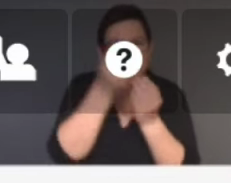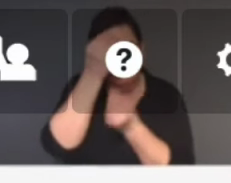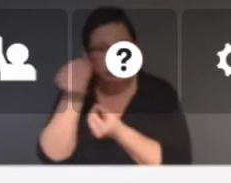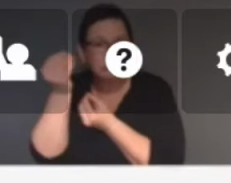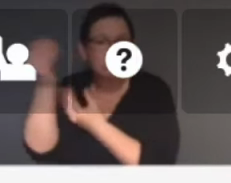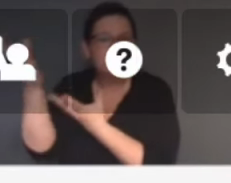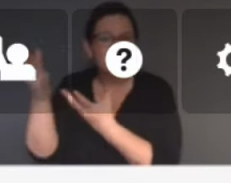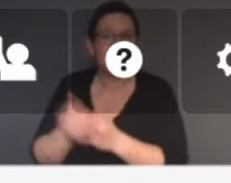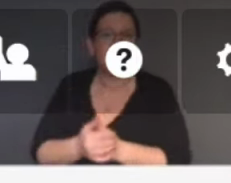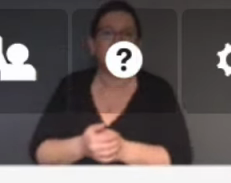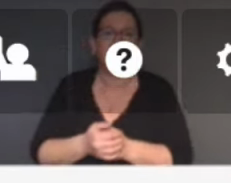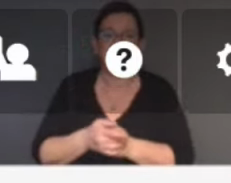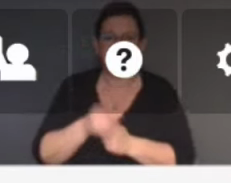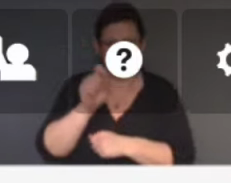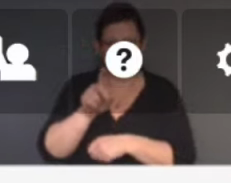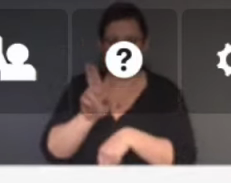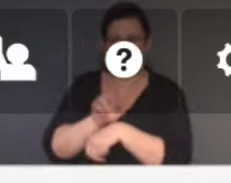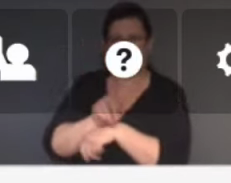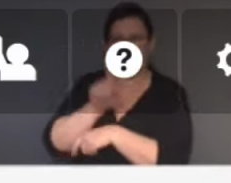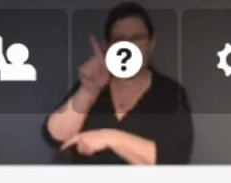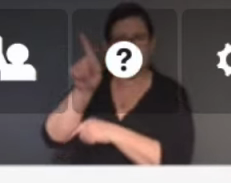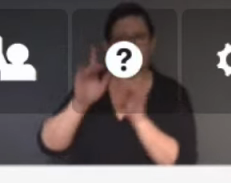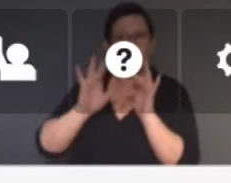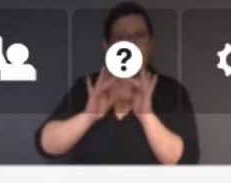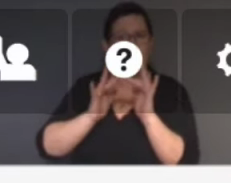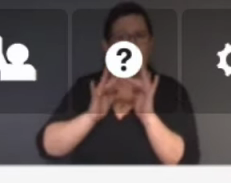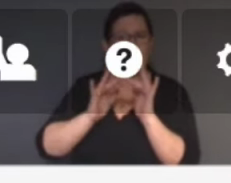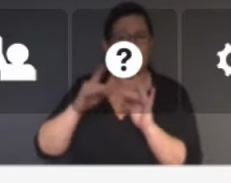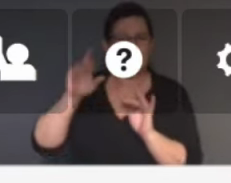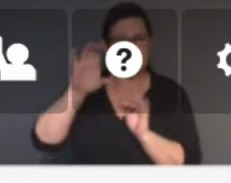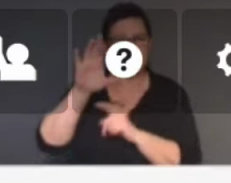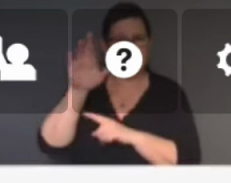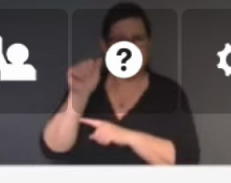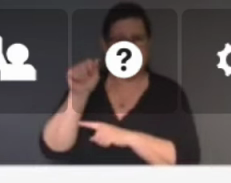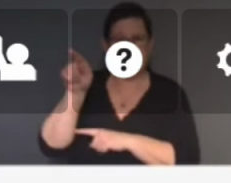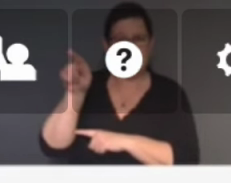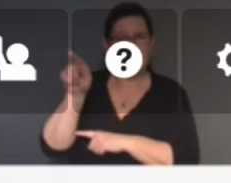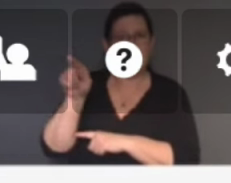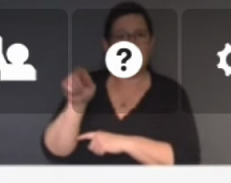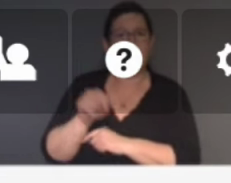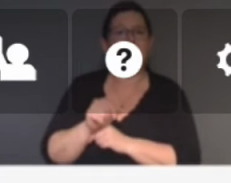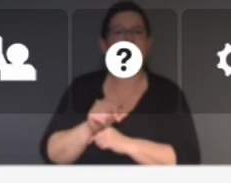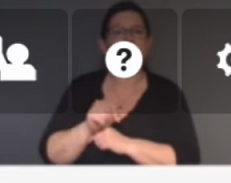by mail, or an agent can assist you by phone.